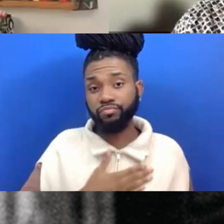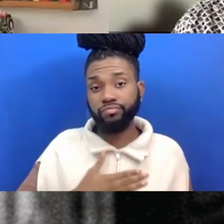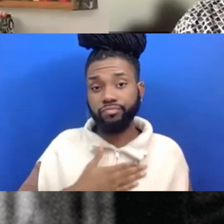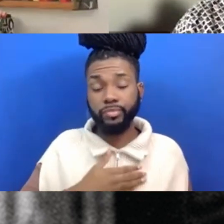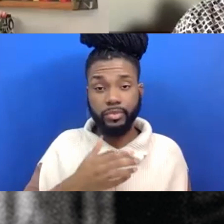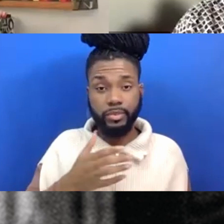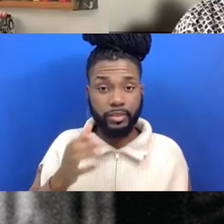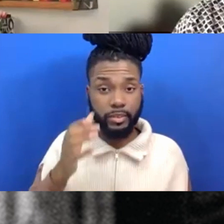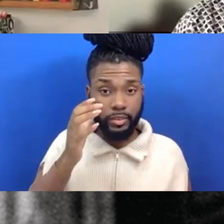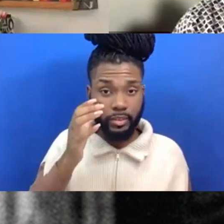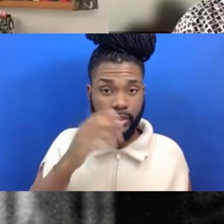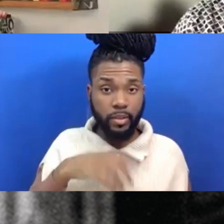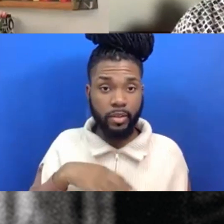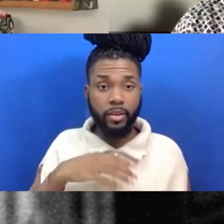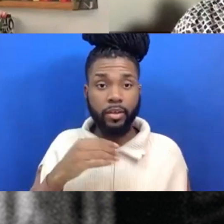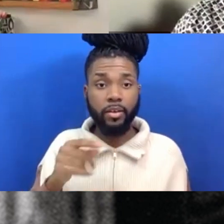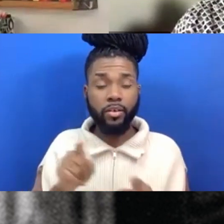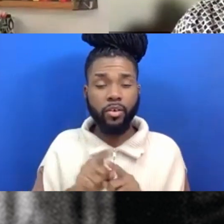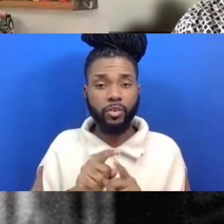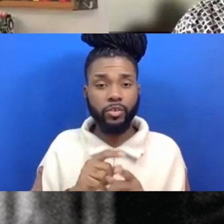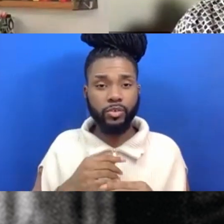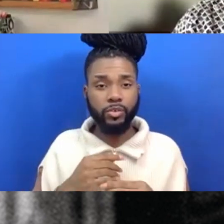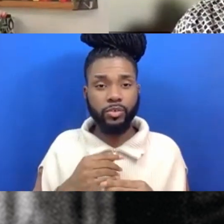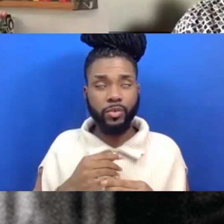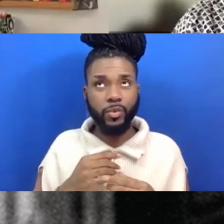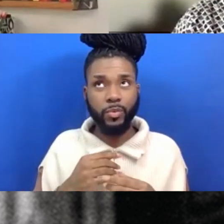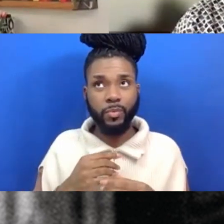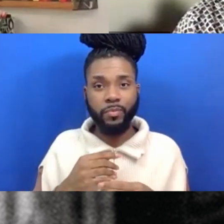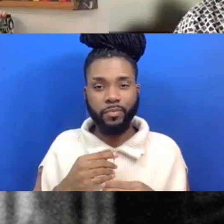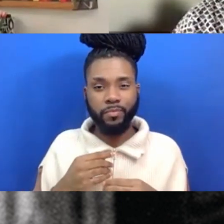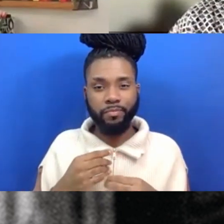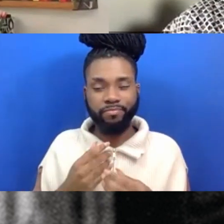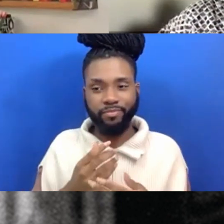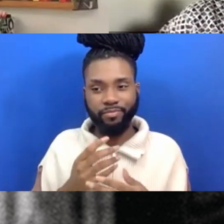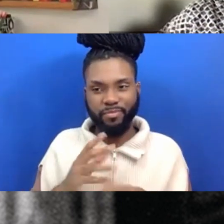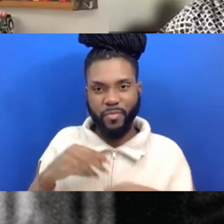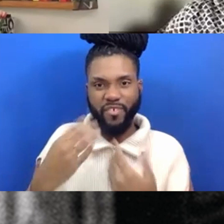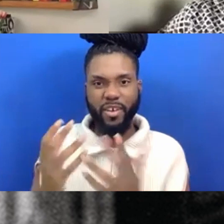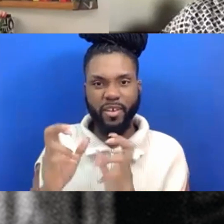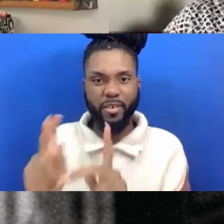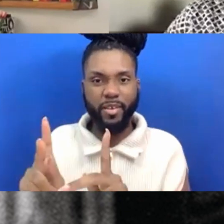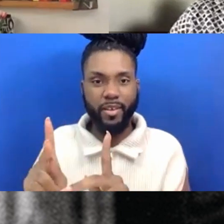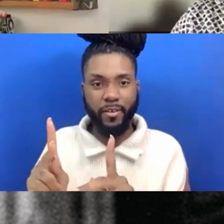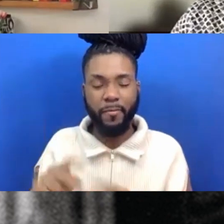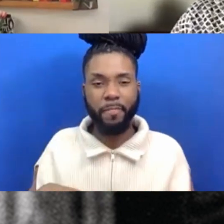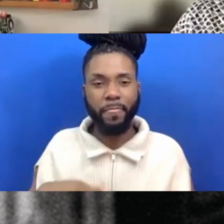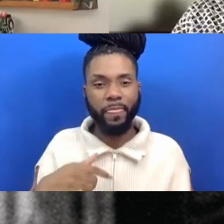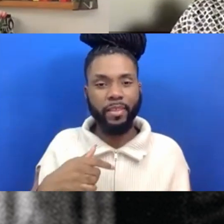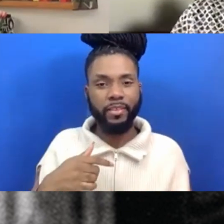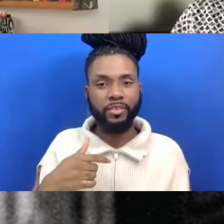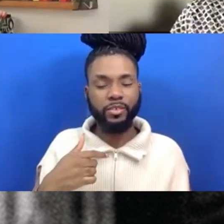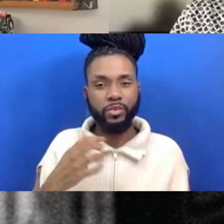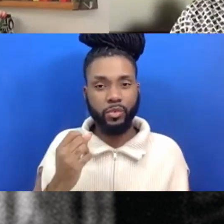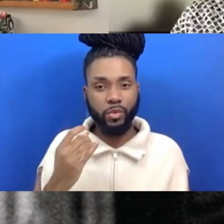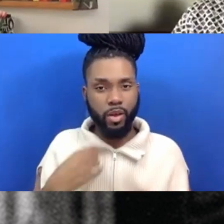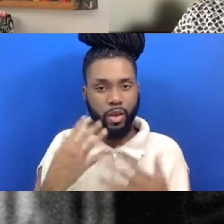and being able to sort of feed back, right? And so there, I want you to say more about the